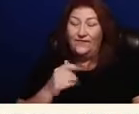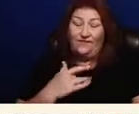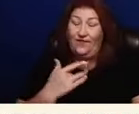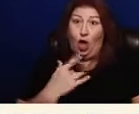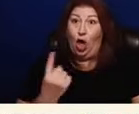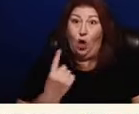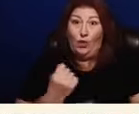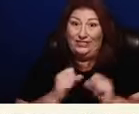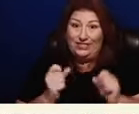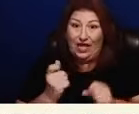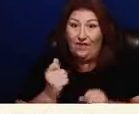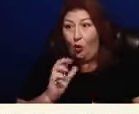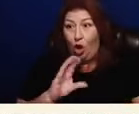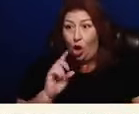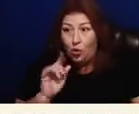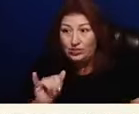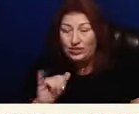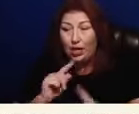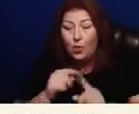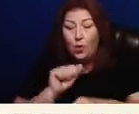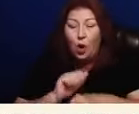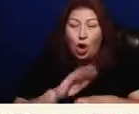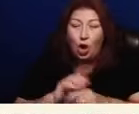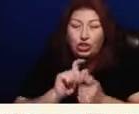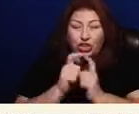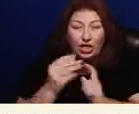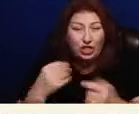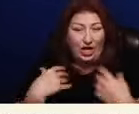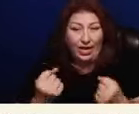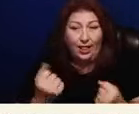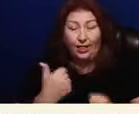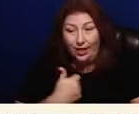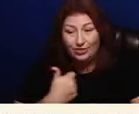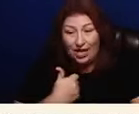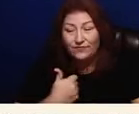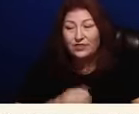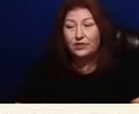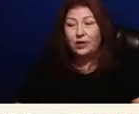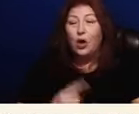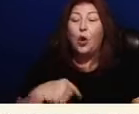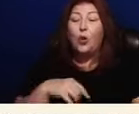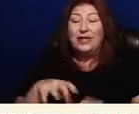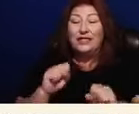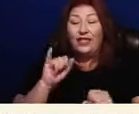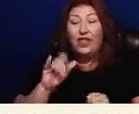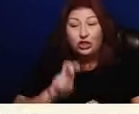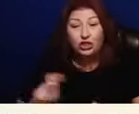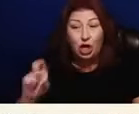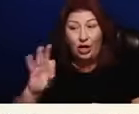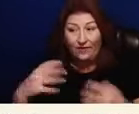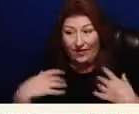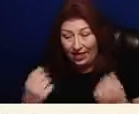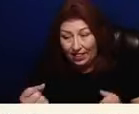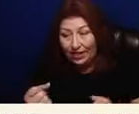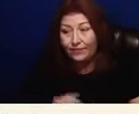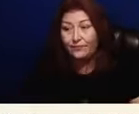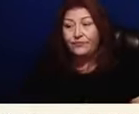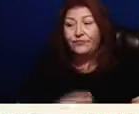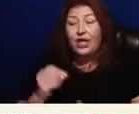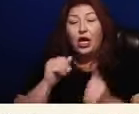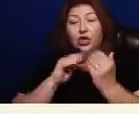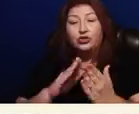or cozy when we work on changing and healing ourselves. When we take that journey of healing and addressing